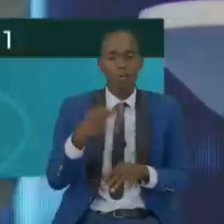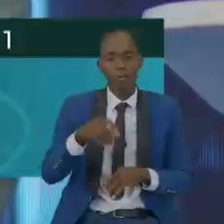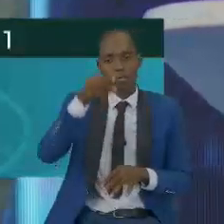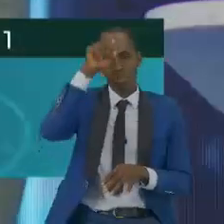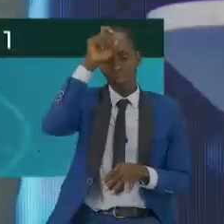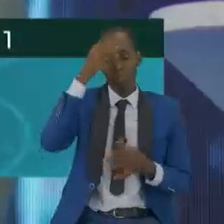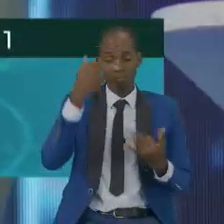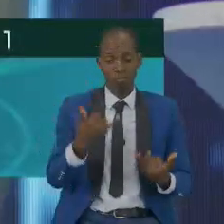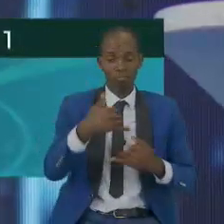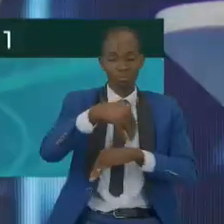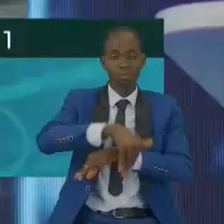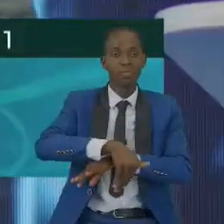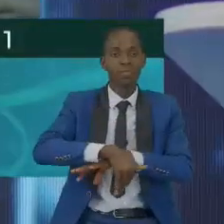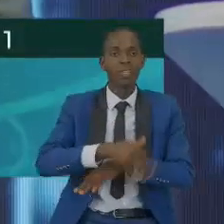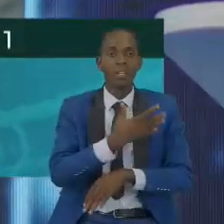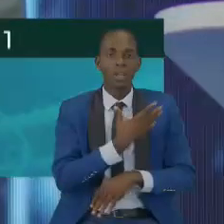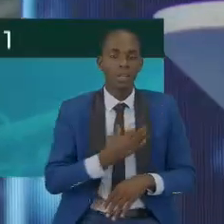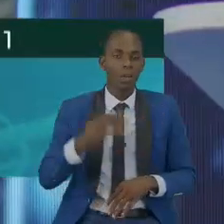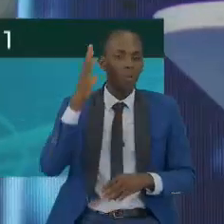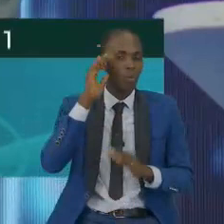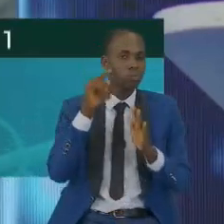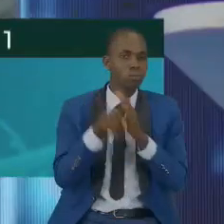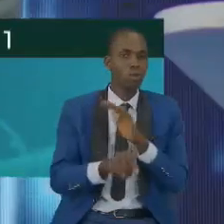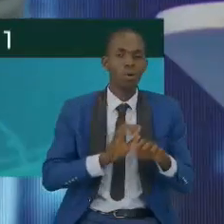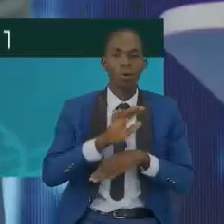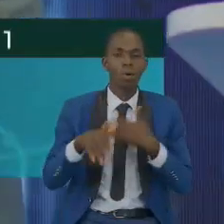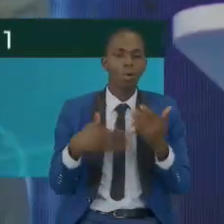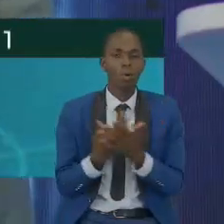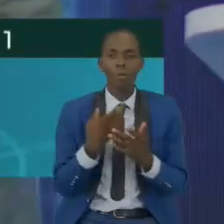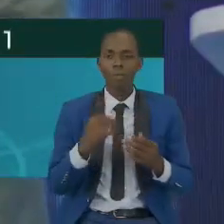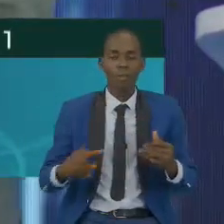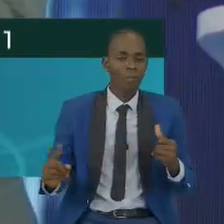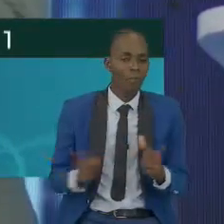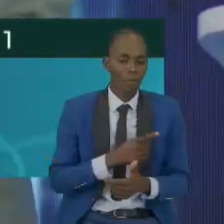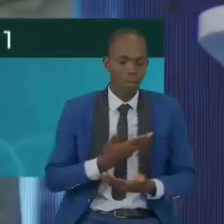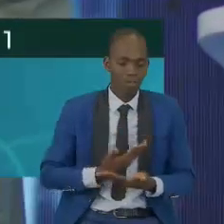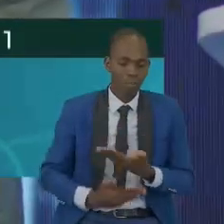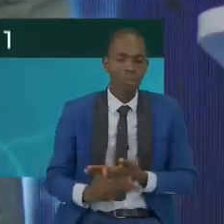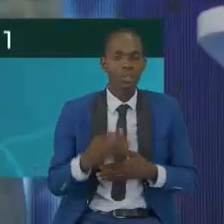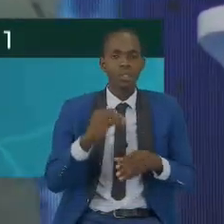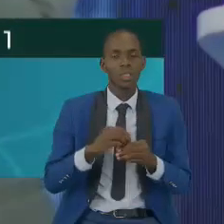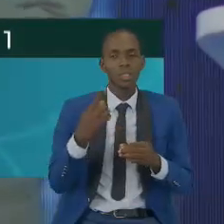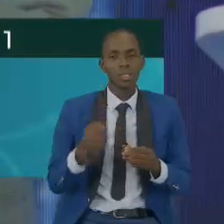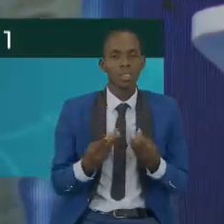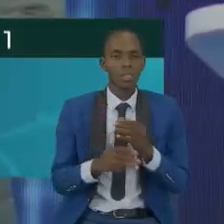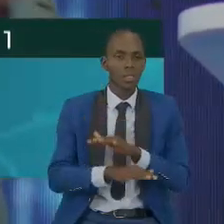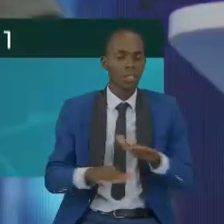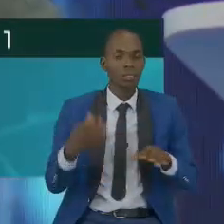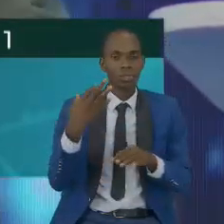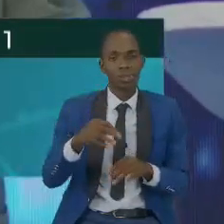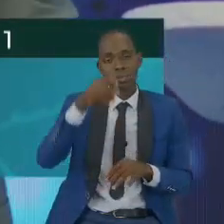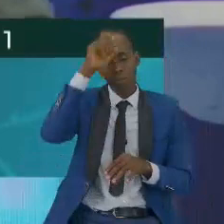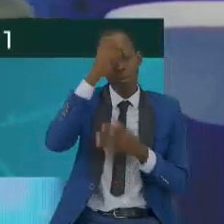this night, and will smite all the firstborn in the land of Egypt, both man